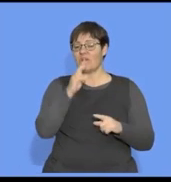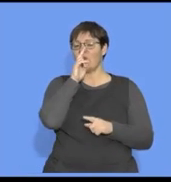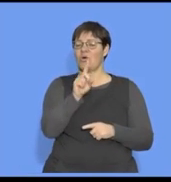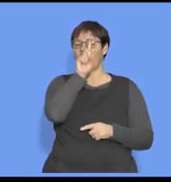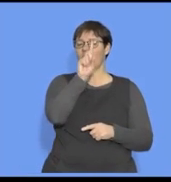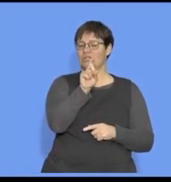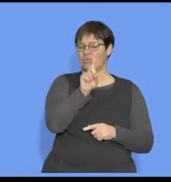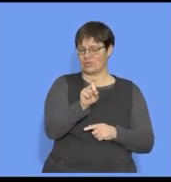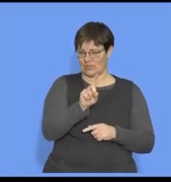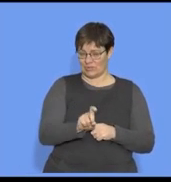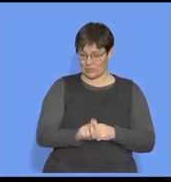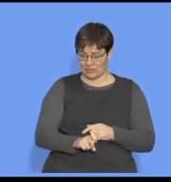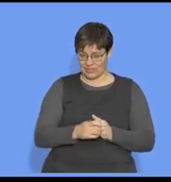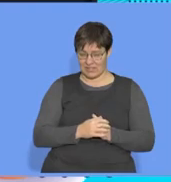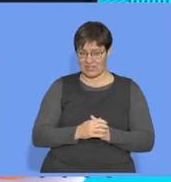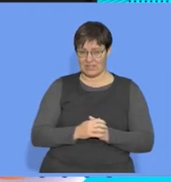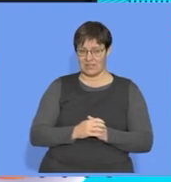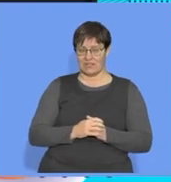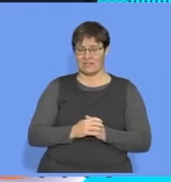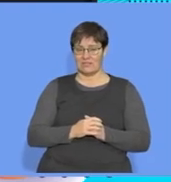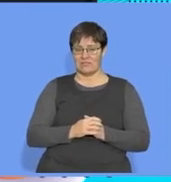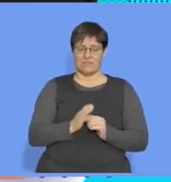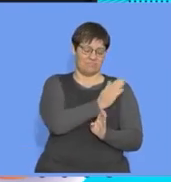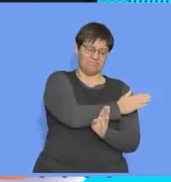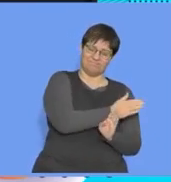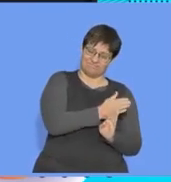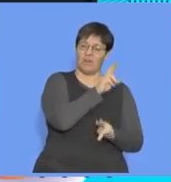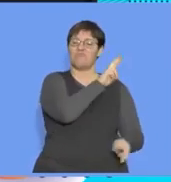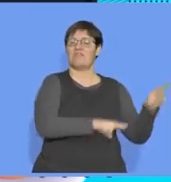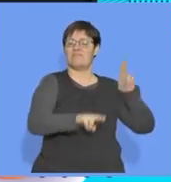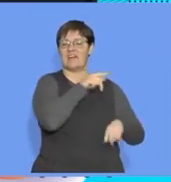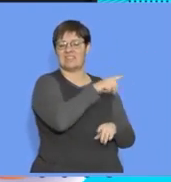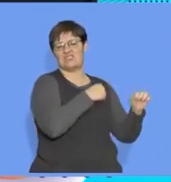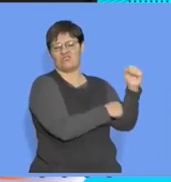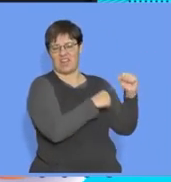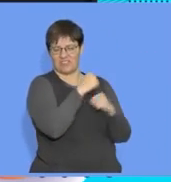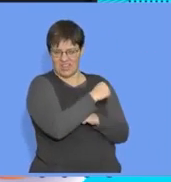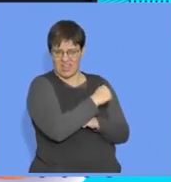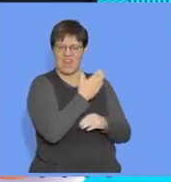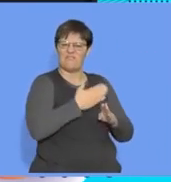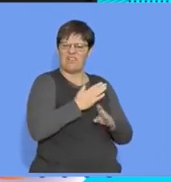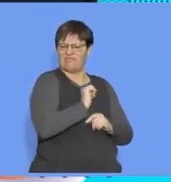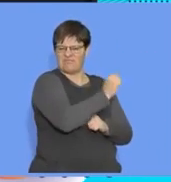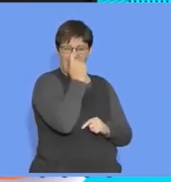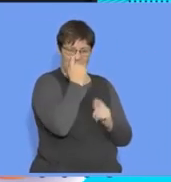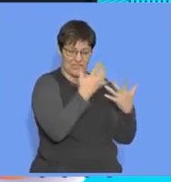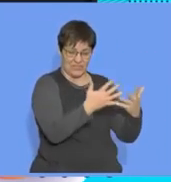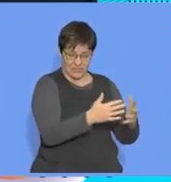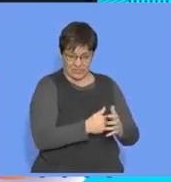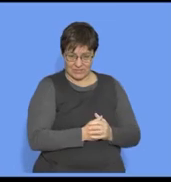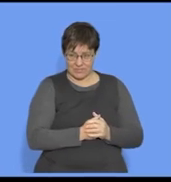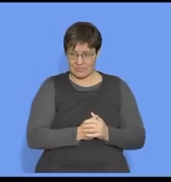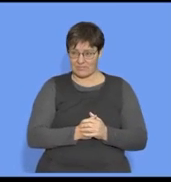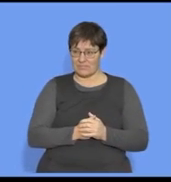Then we're looking at the questions after revising the structure and the function of the eye.